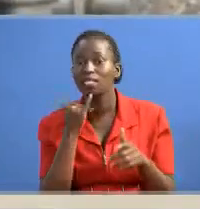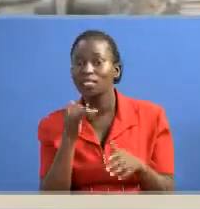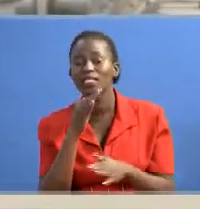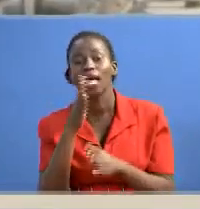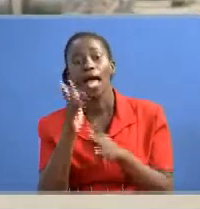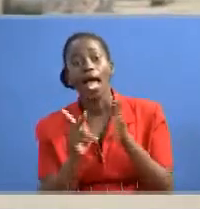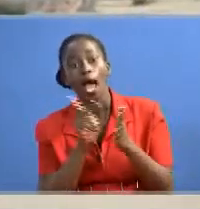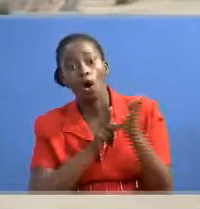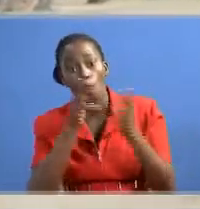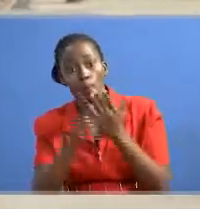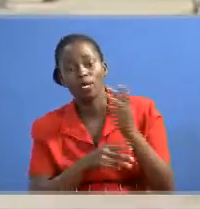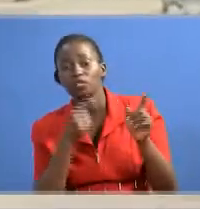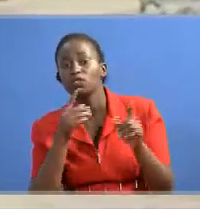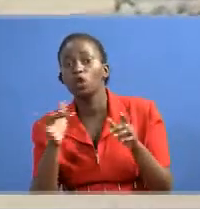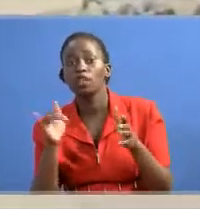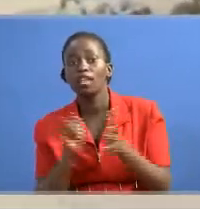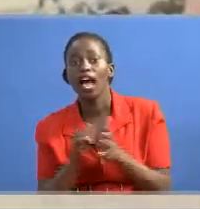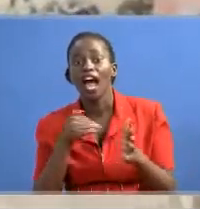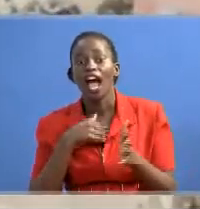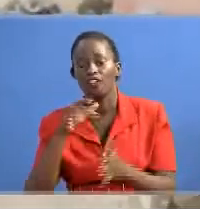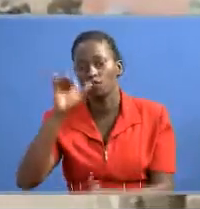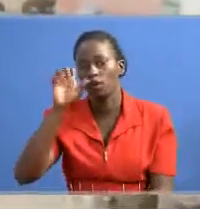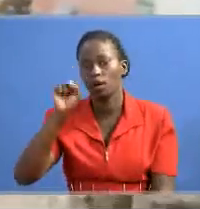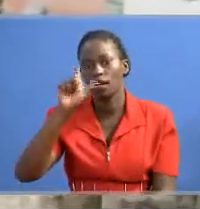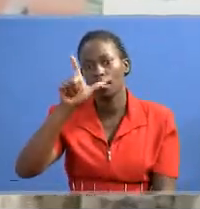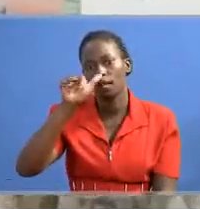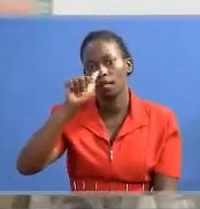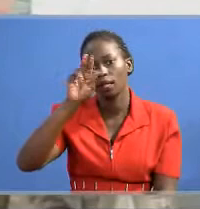is electrifying Mud Island in the county.